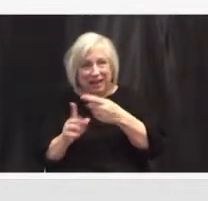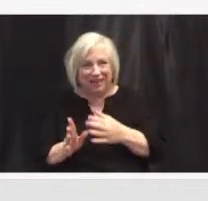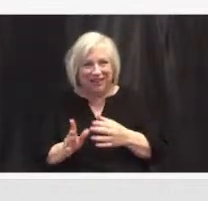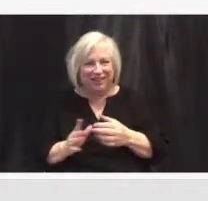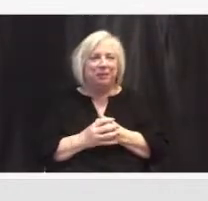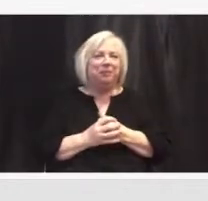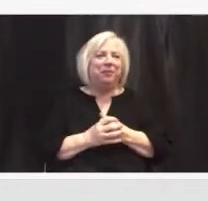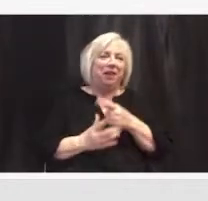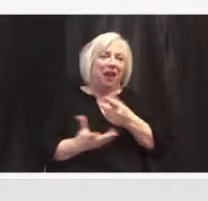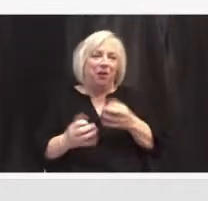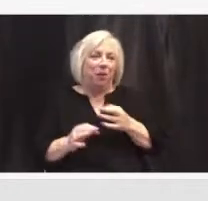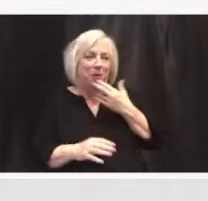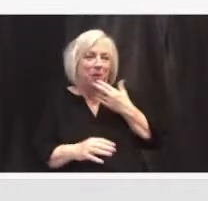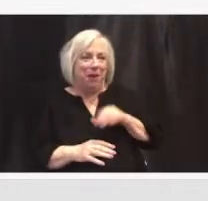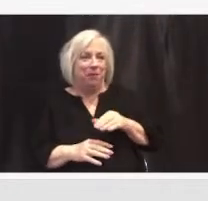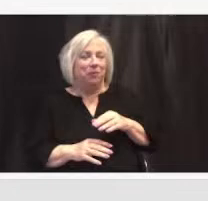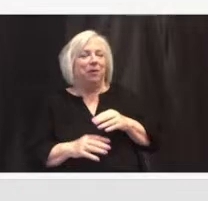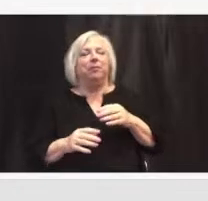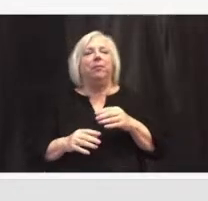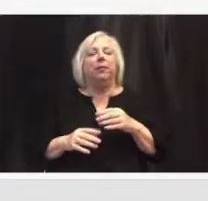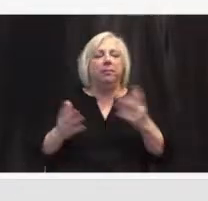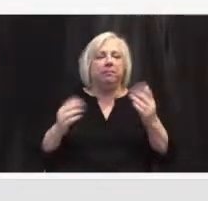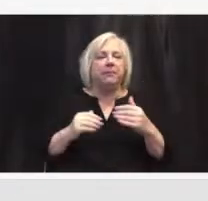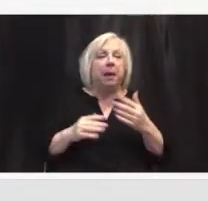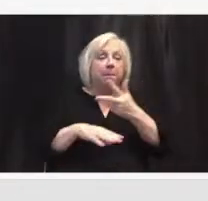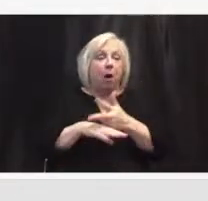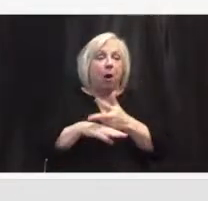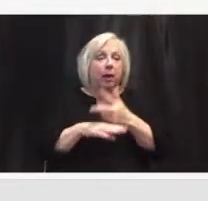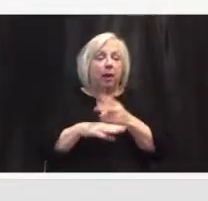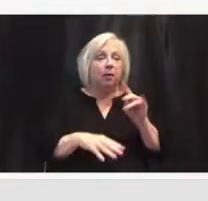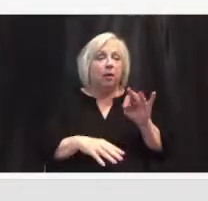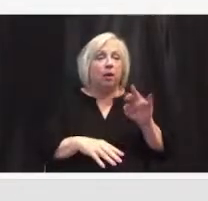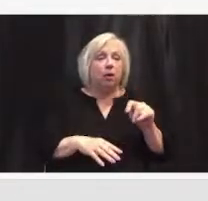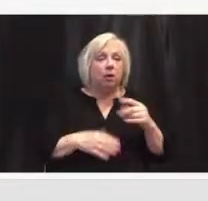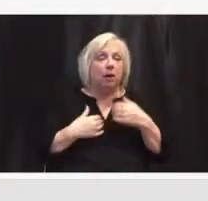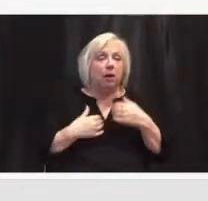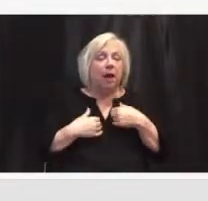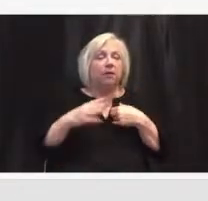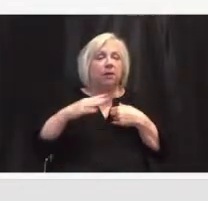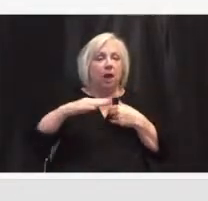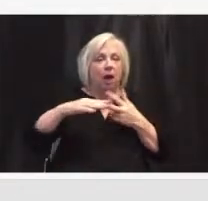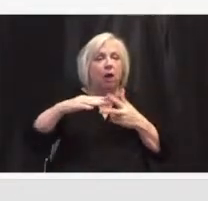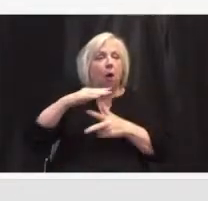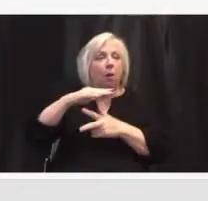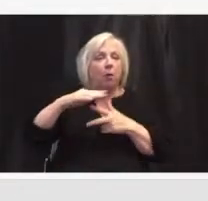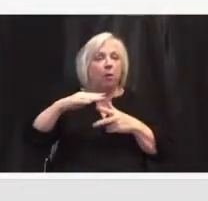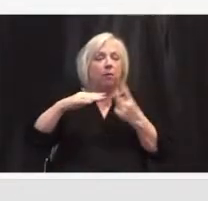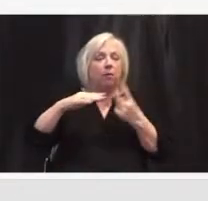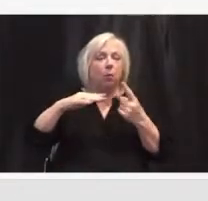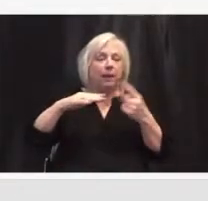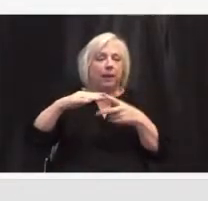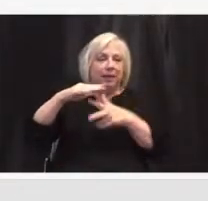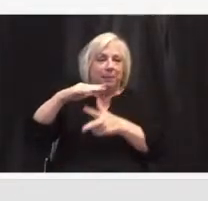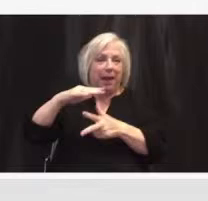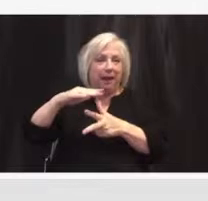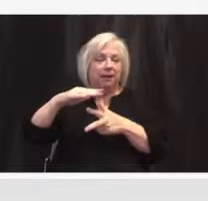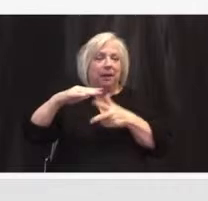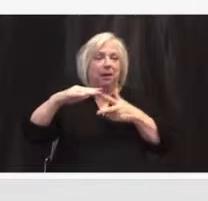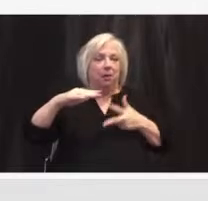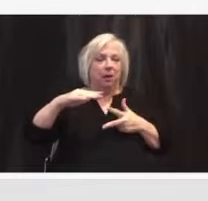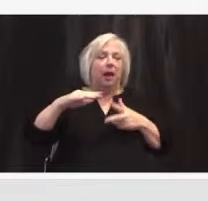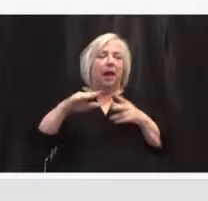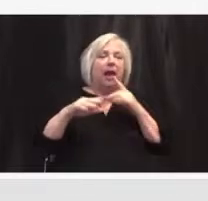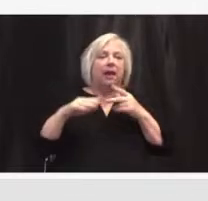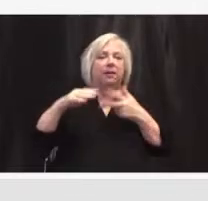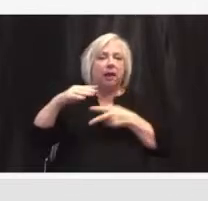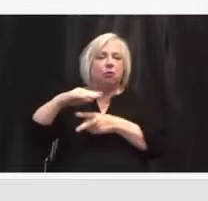Addressing some of the specific questions, the parking, the unit does have a carport for one space, a garage space that if it needed, we can open